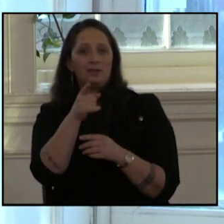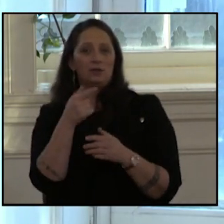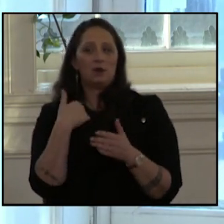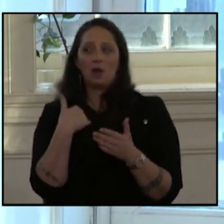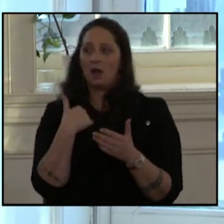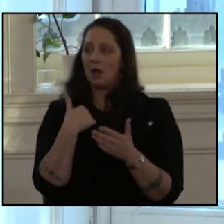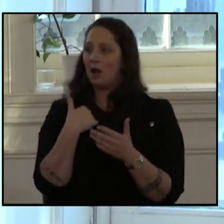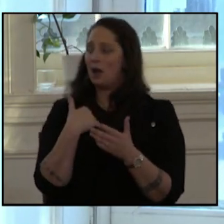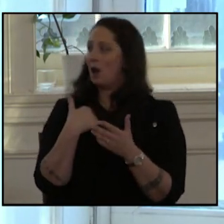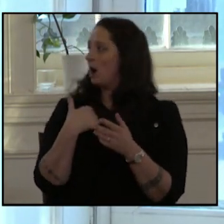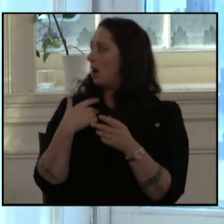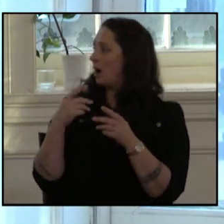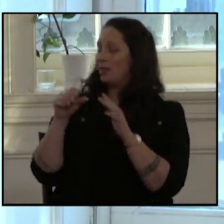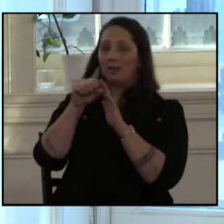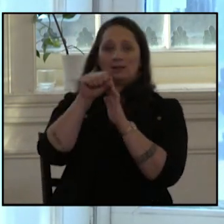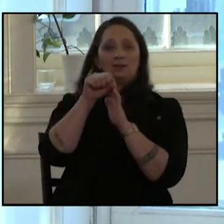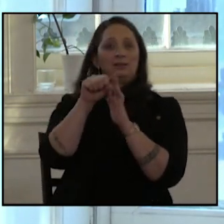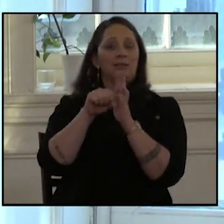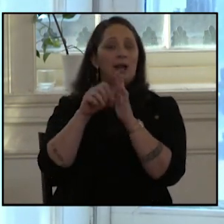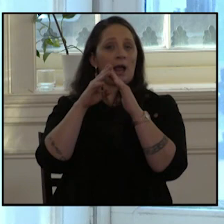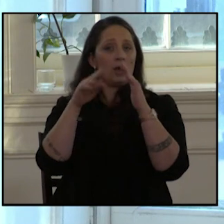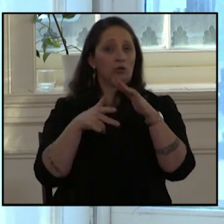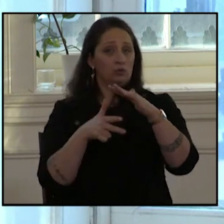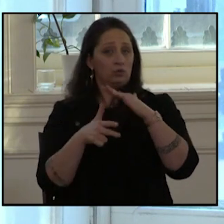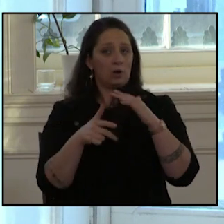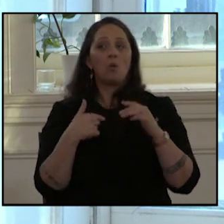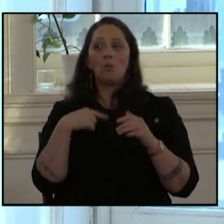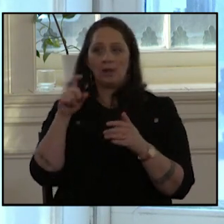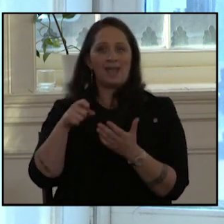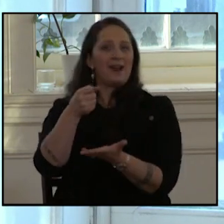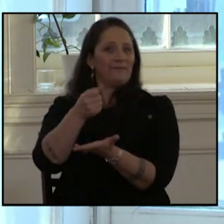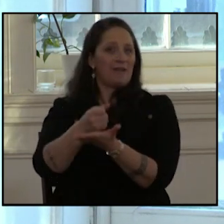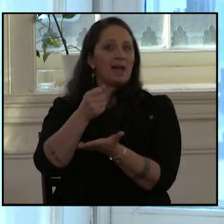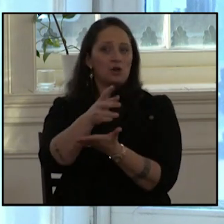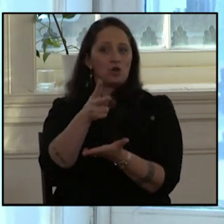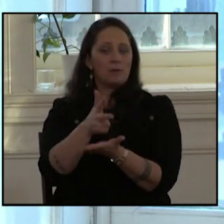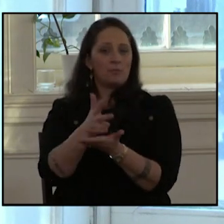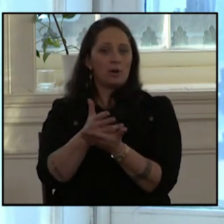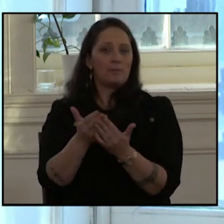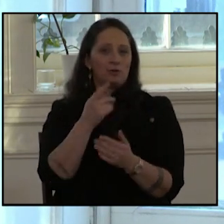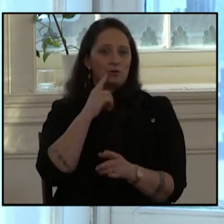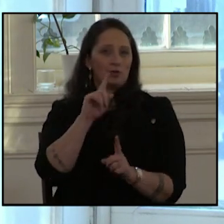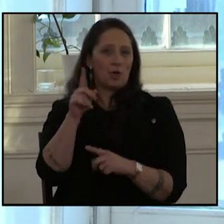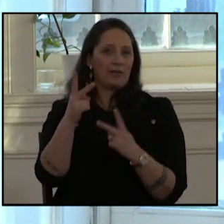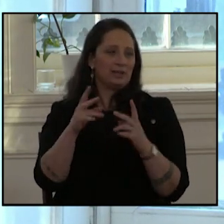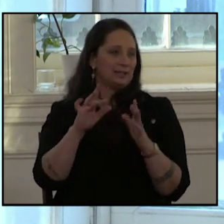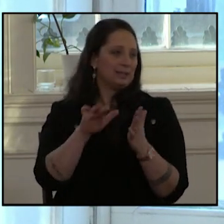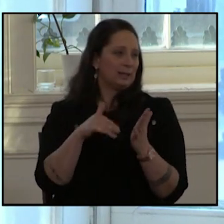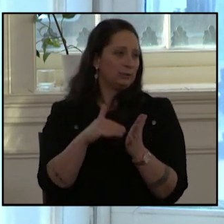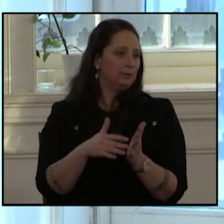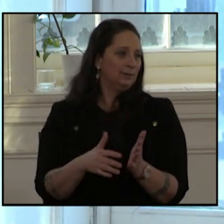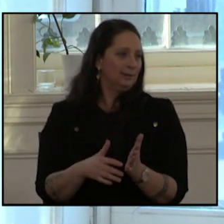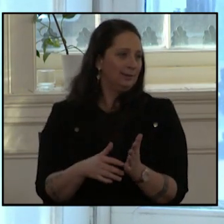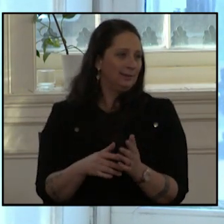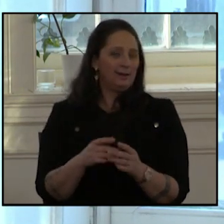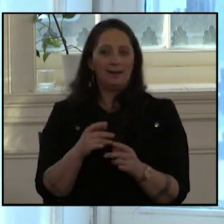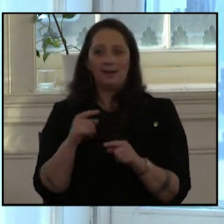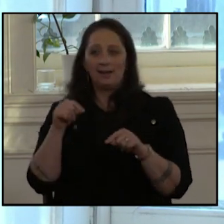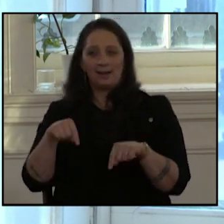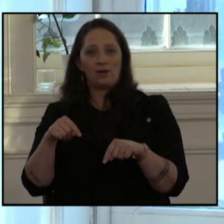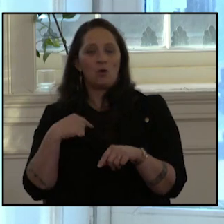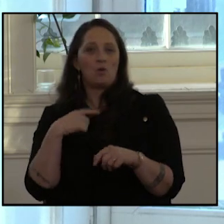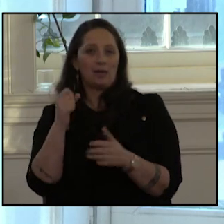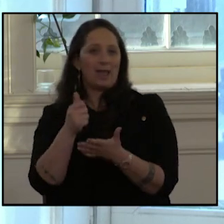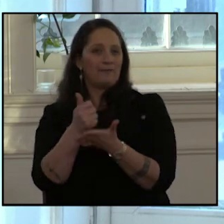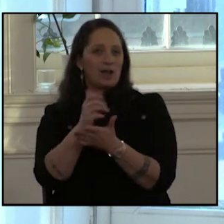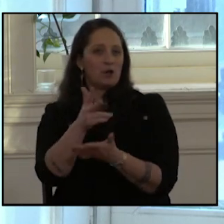parked at State House Square Garage, we can validate your parking before you leave, so make sure that you head down to the visitor center, visitor desk downstairs, and we